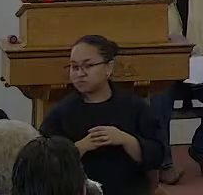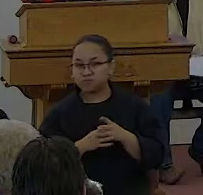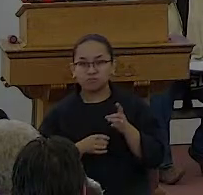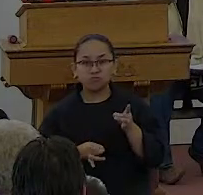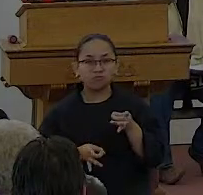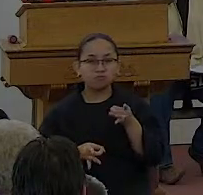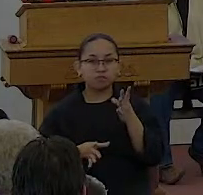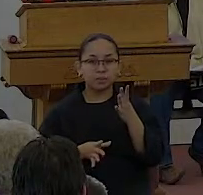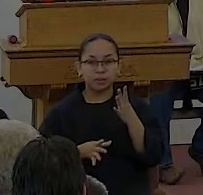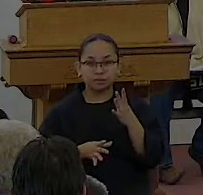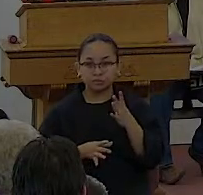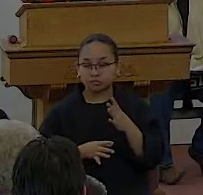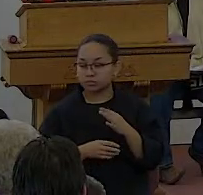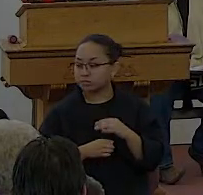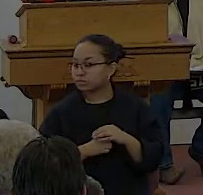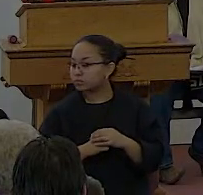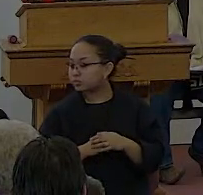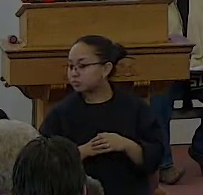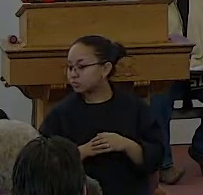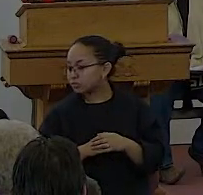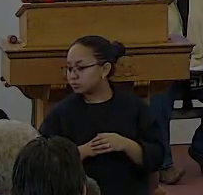resentment,